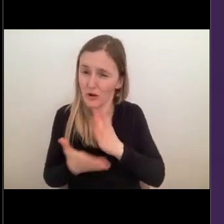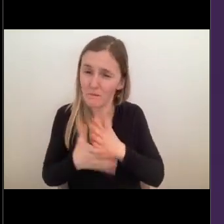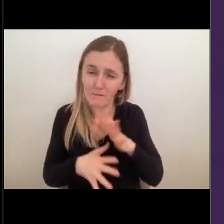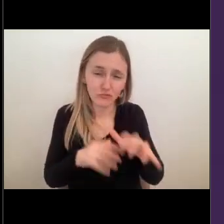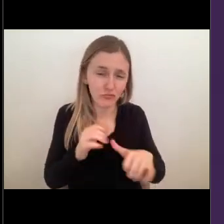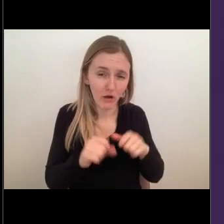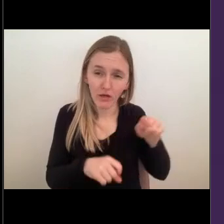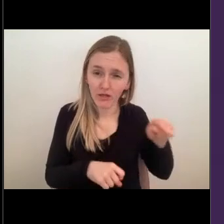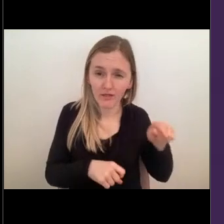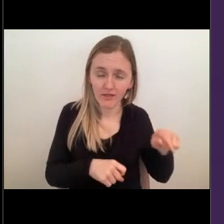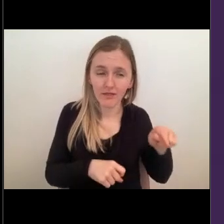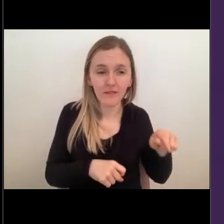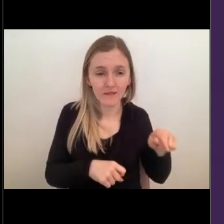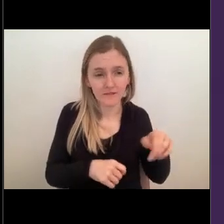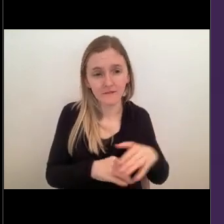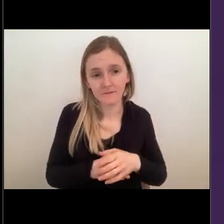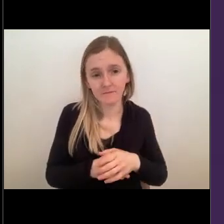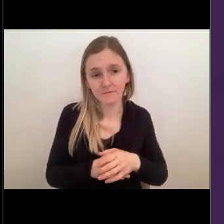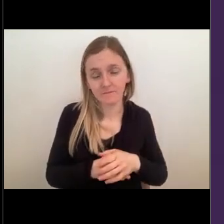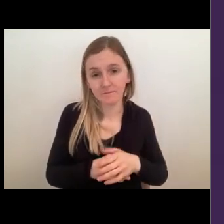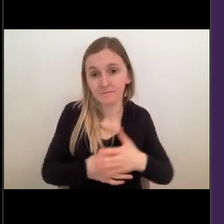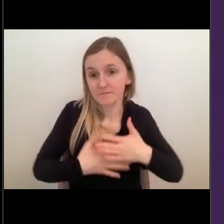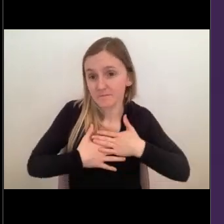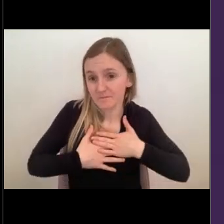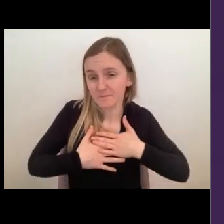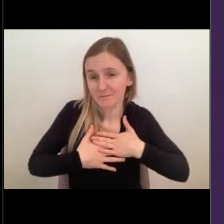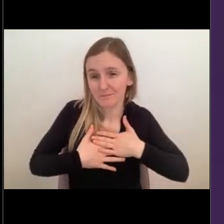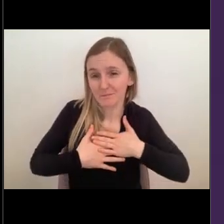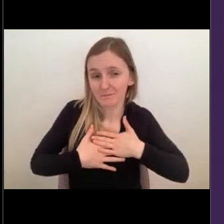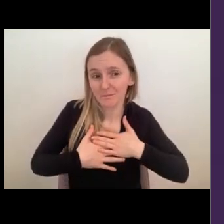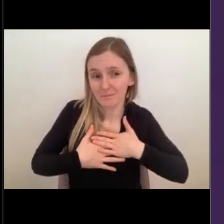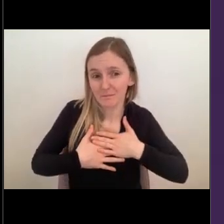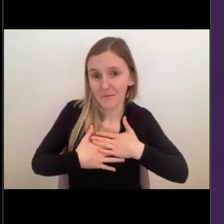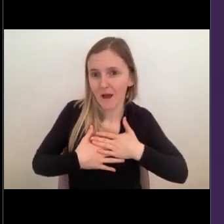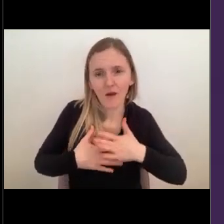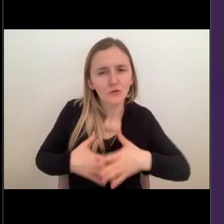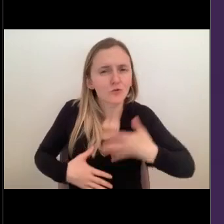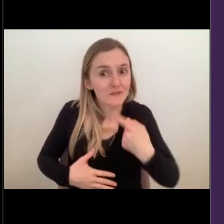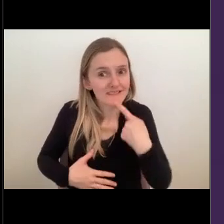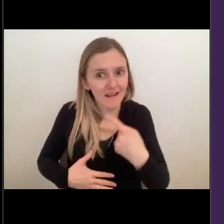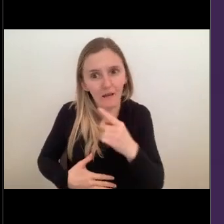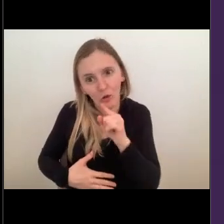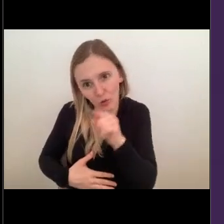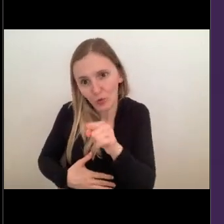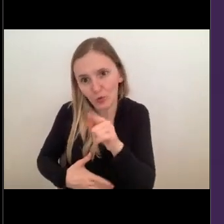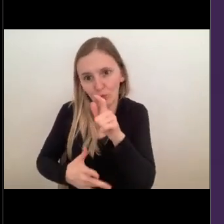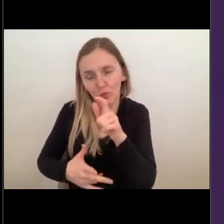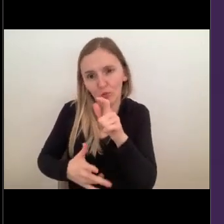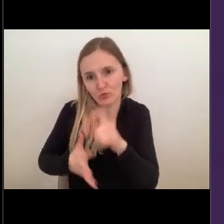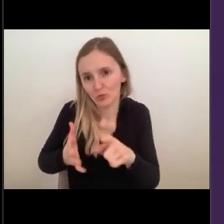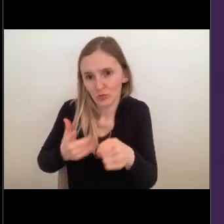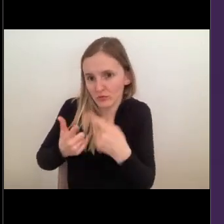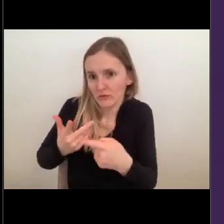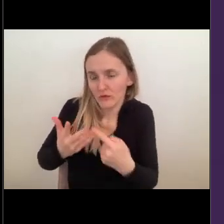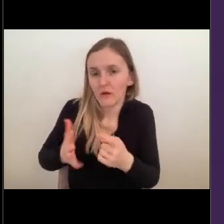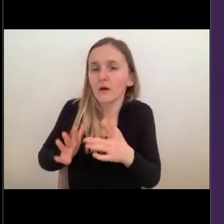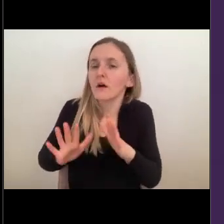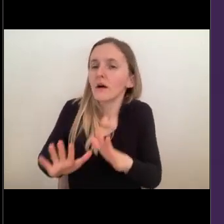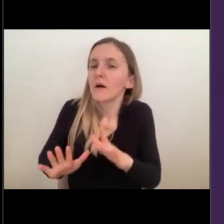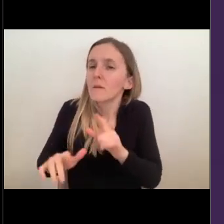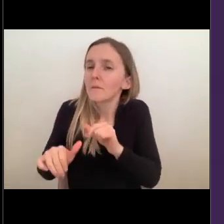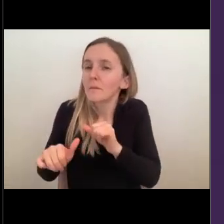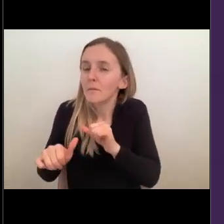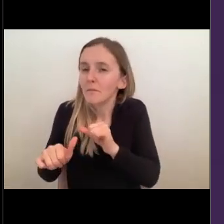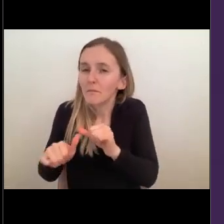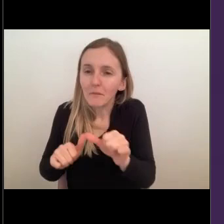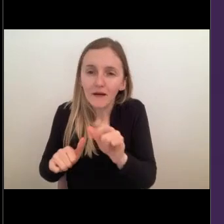So I wouldn't personally recommend for you one way or another. I would certainly maybe take some advice around that,